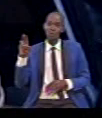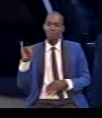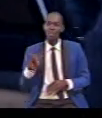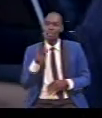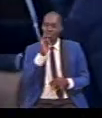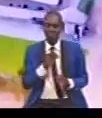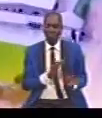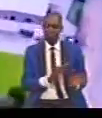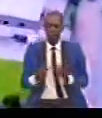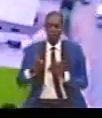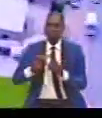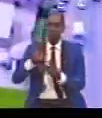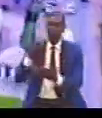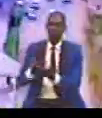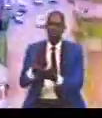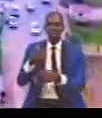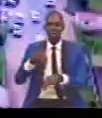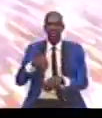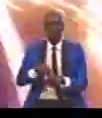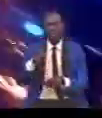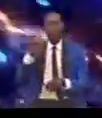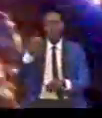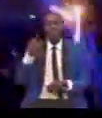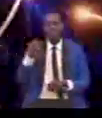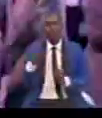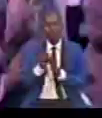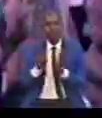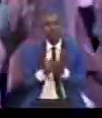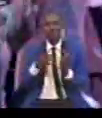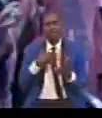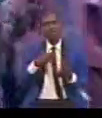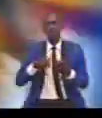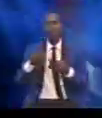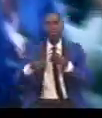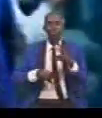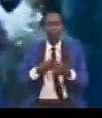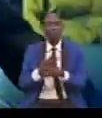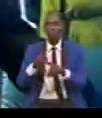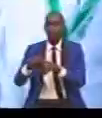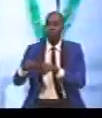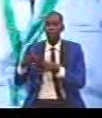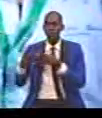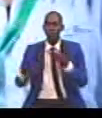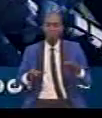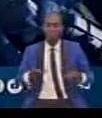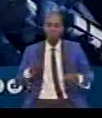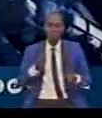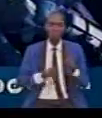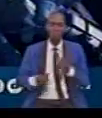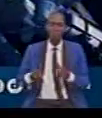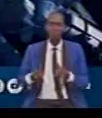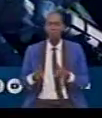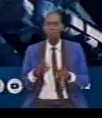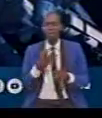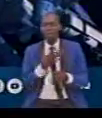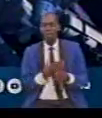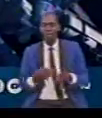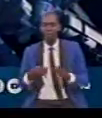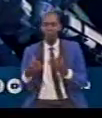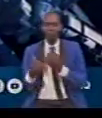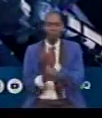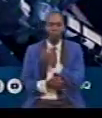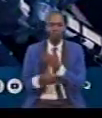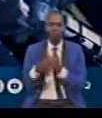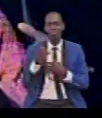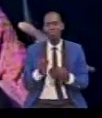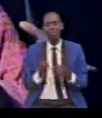touch down in Edo State and to the world. Different people, races, and cultures, their satellite and all our social